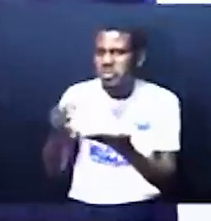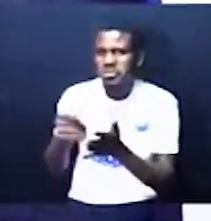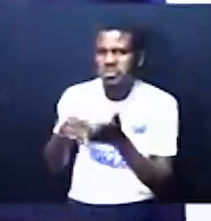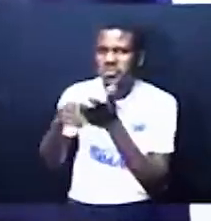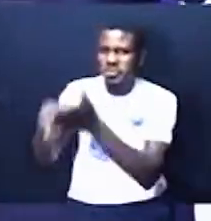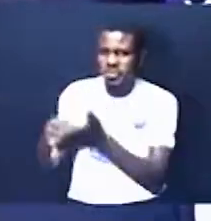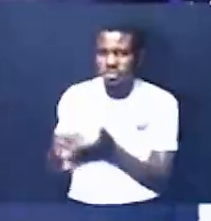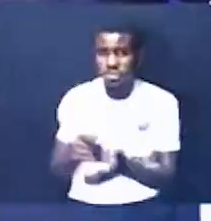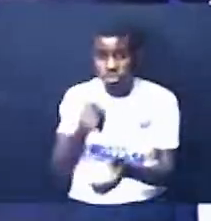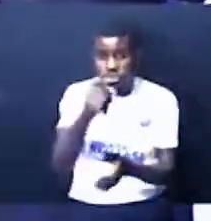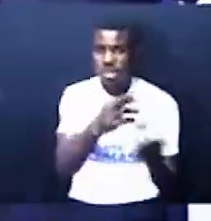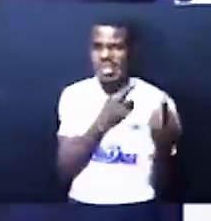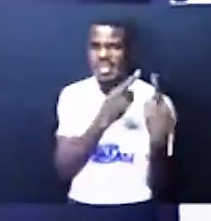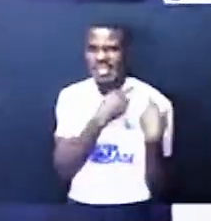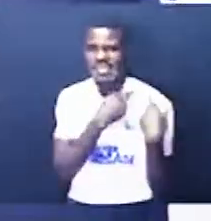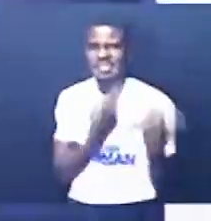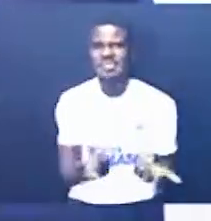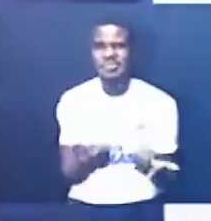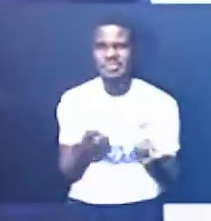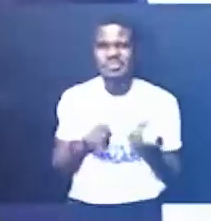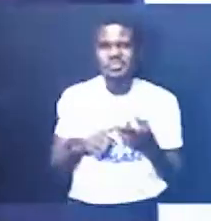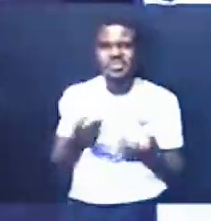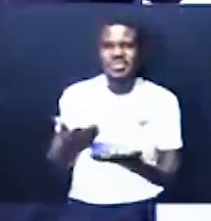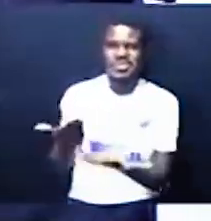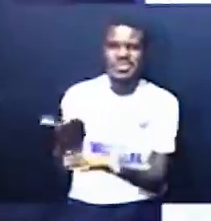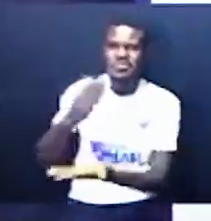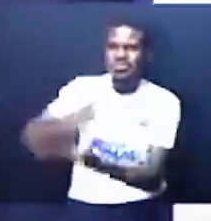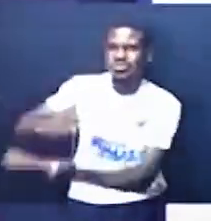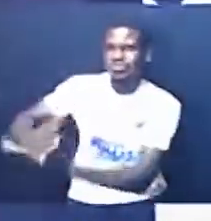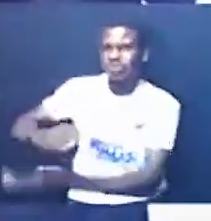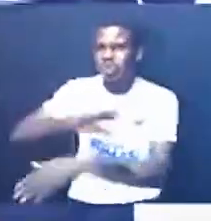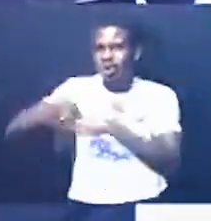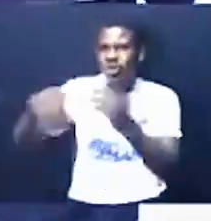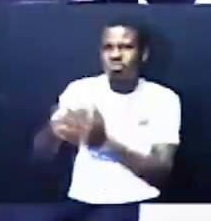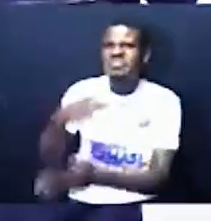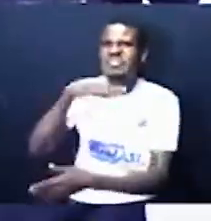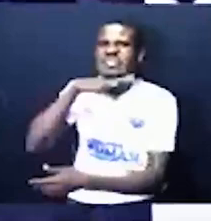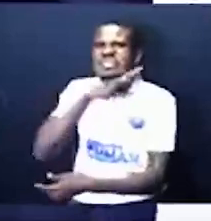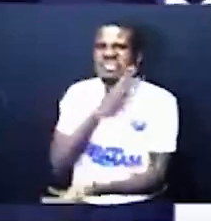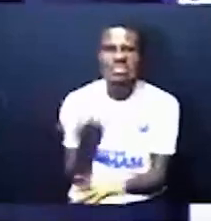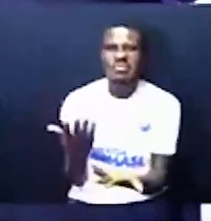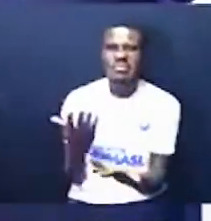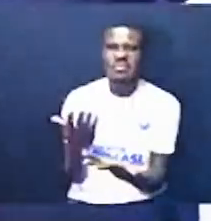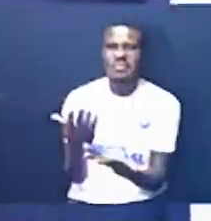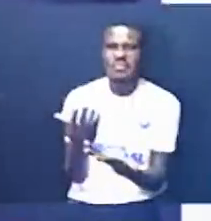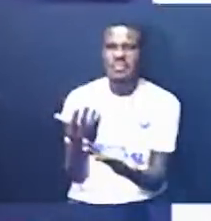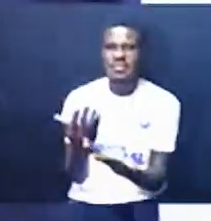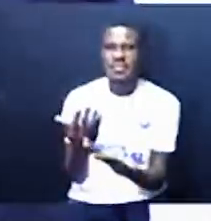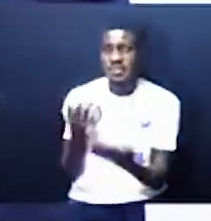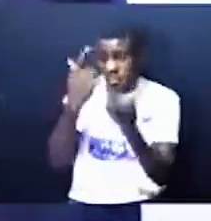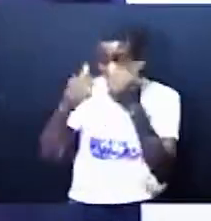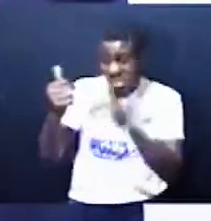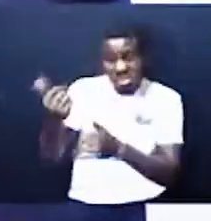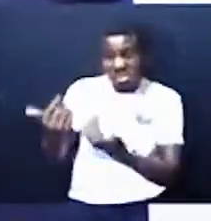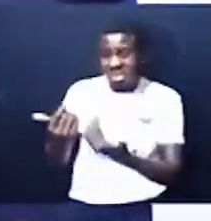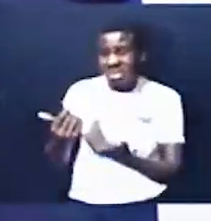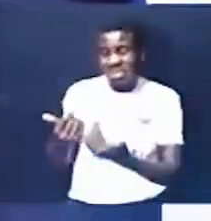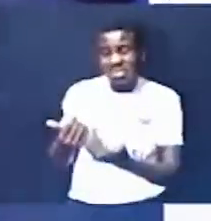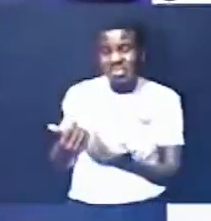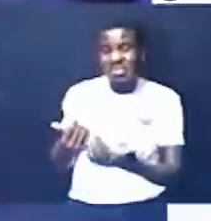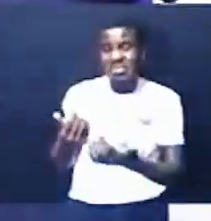our duty to keep away from pollution. Because despite everything,